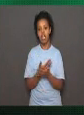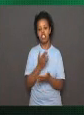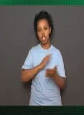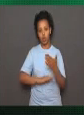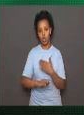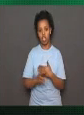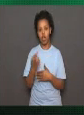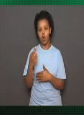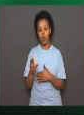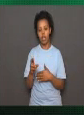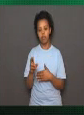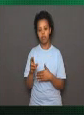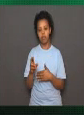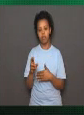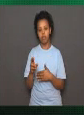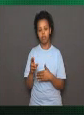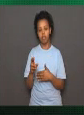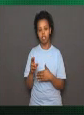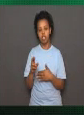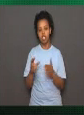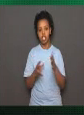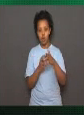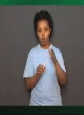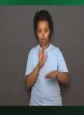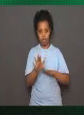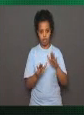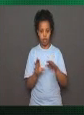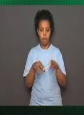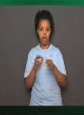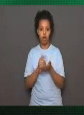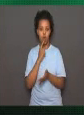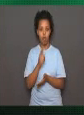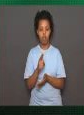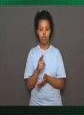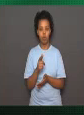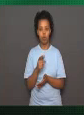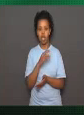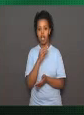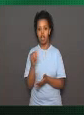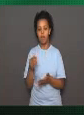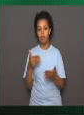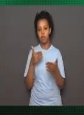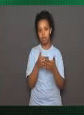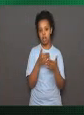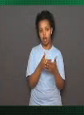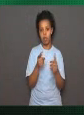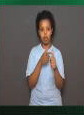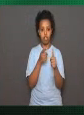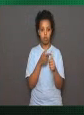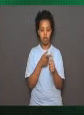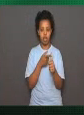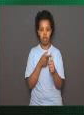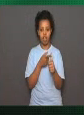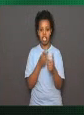hatched organism to imprint on, or become attached to, the first thing